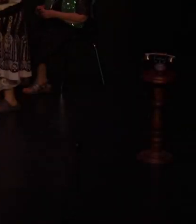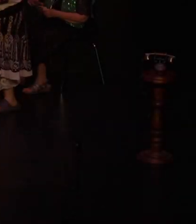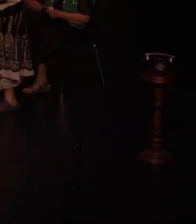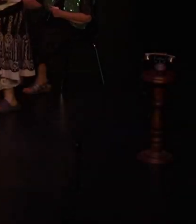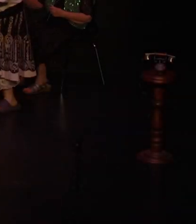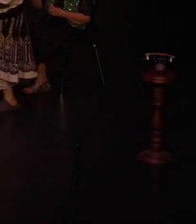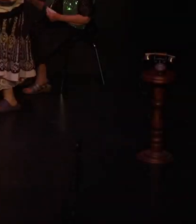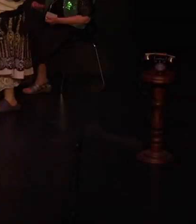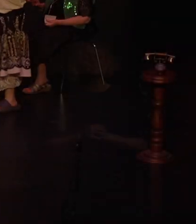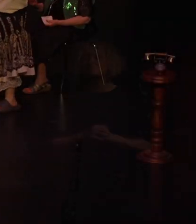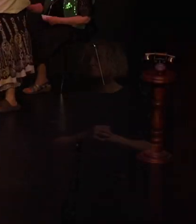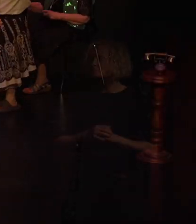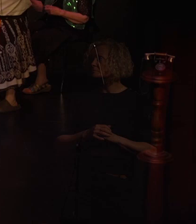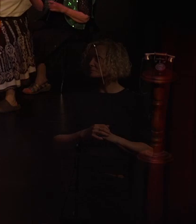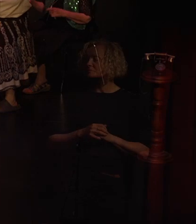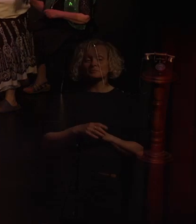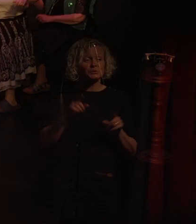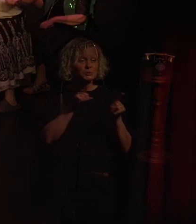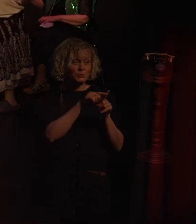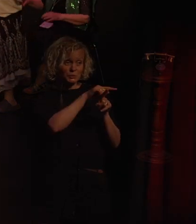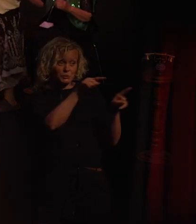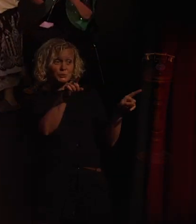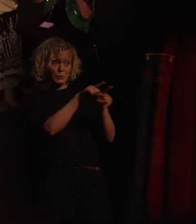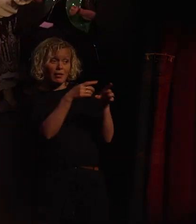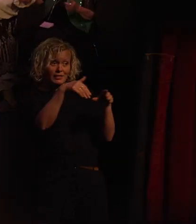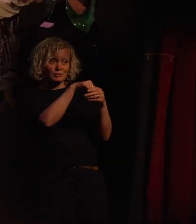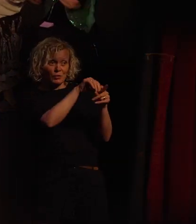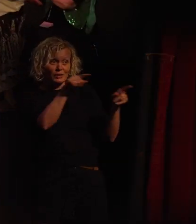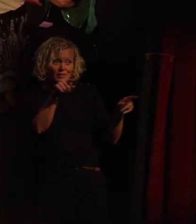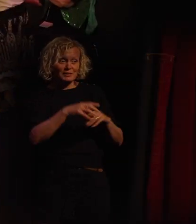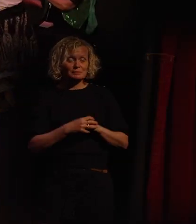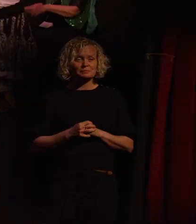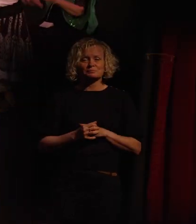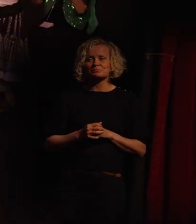Click your fingers, and you as well out there.